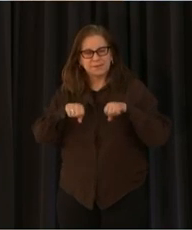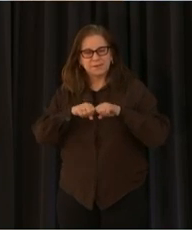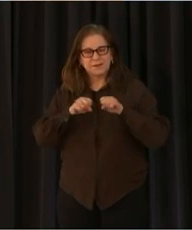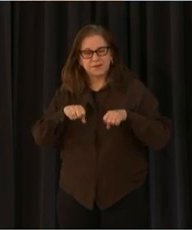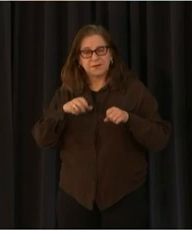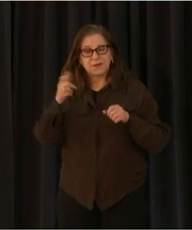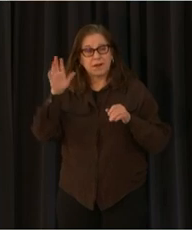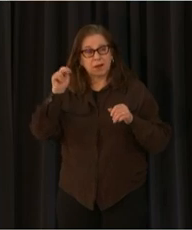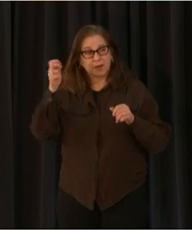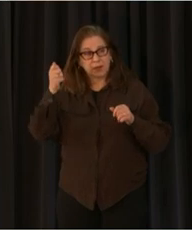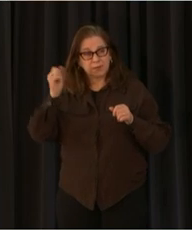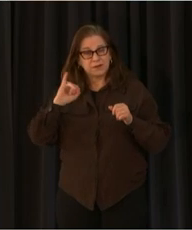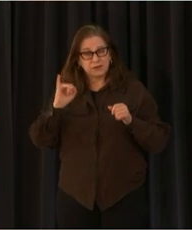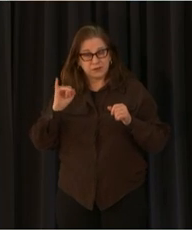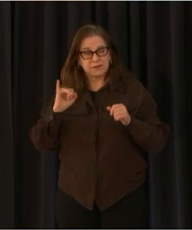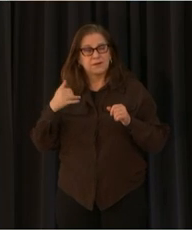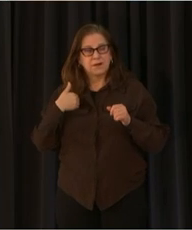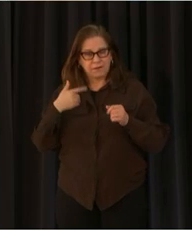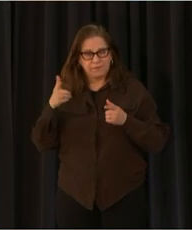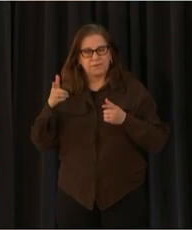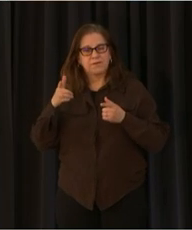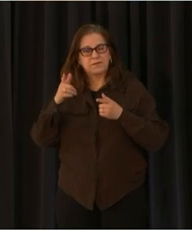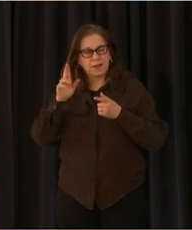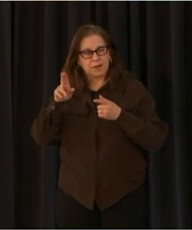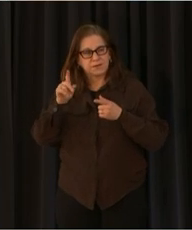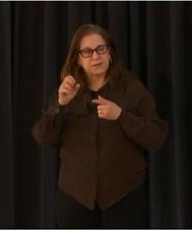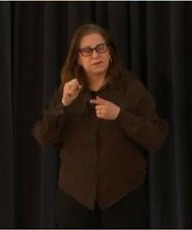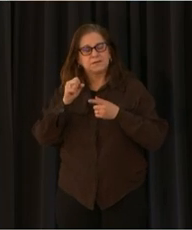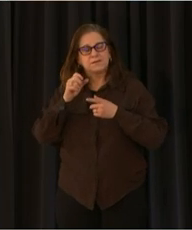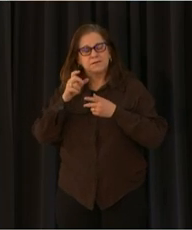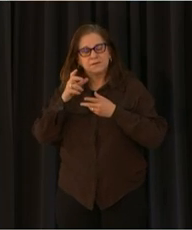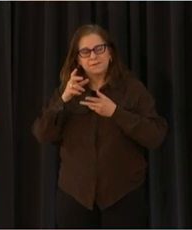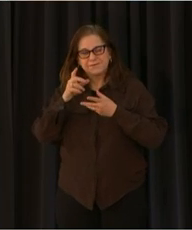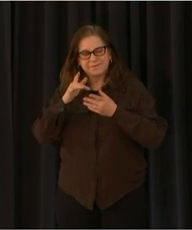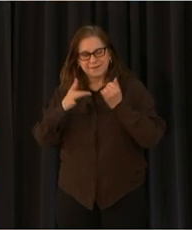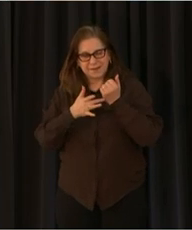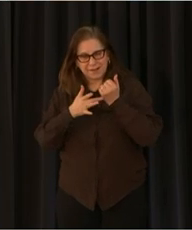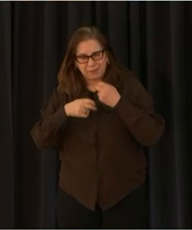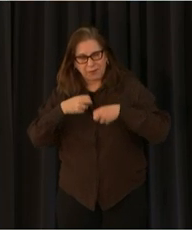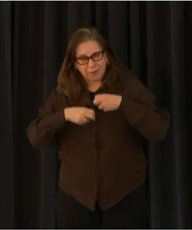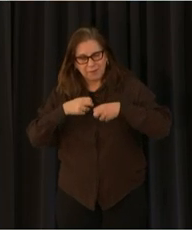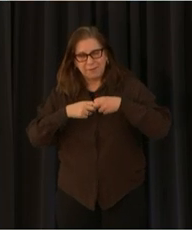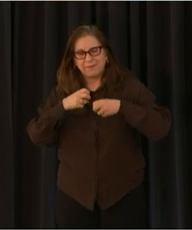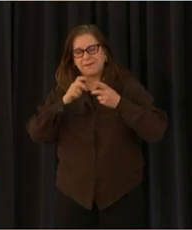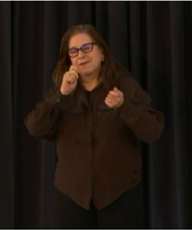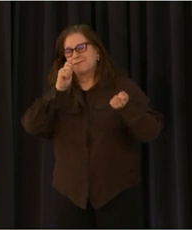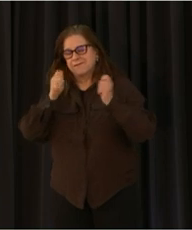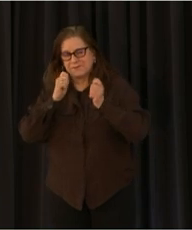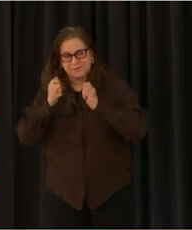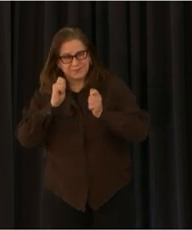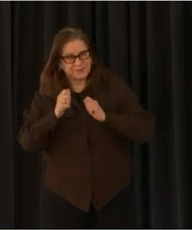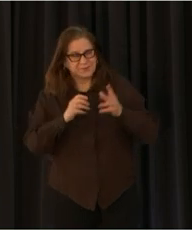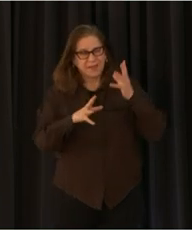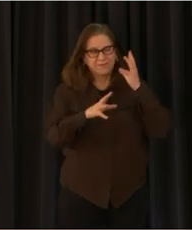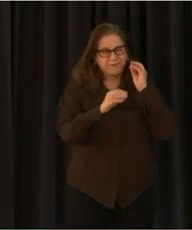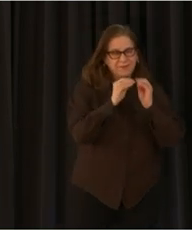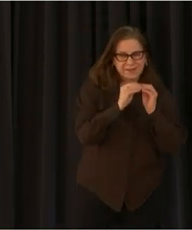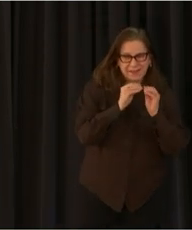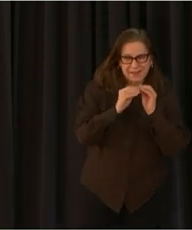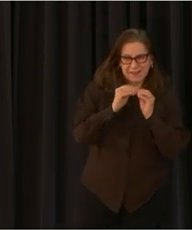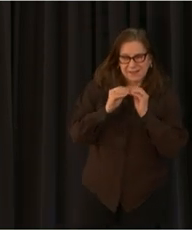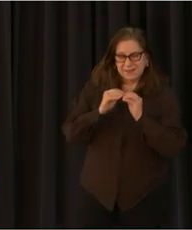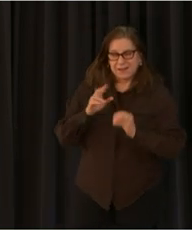unemployment insurance benefit system experienced a technical issue. As a result of this technical issue,